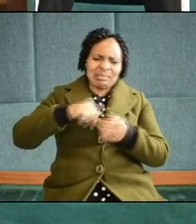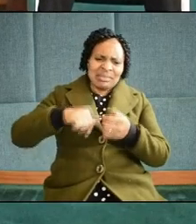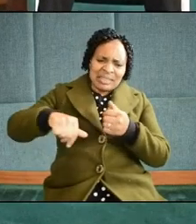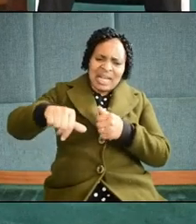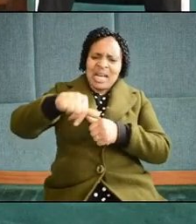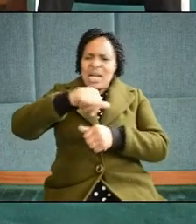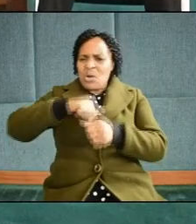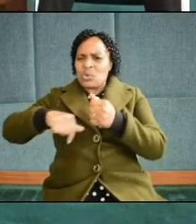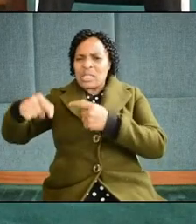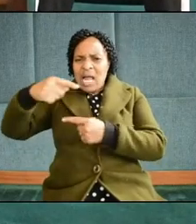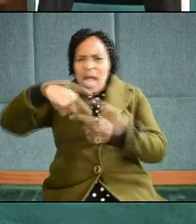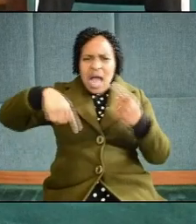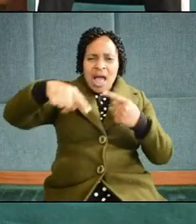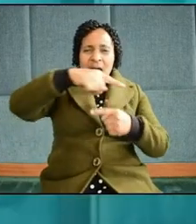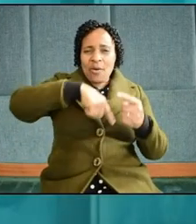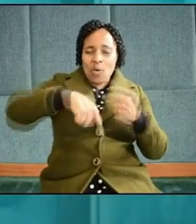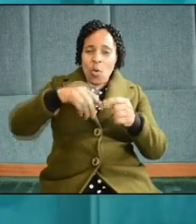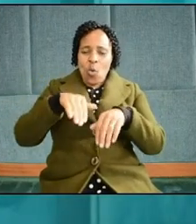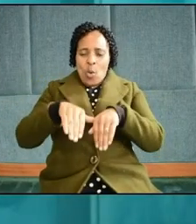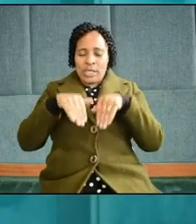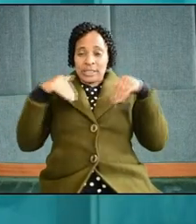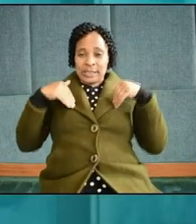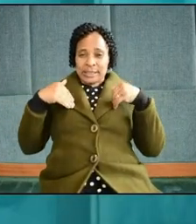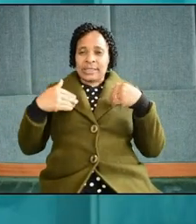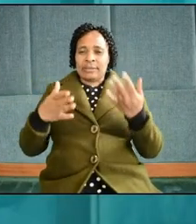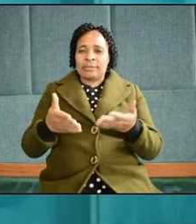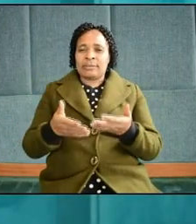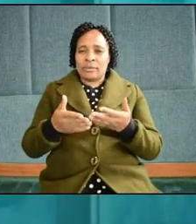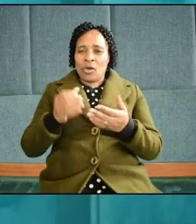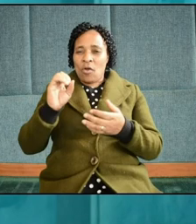Are we delaying the coming of the Lord? Peter says that